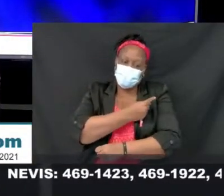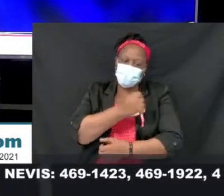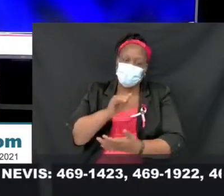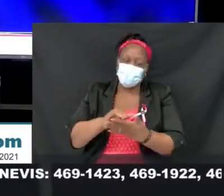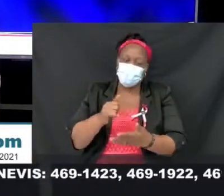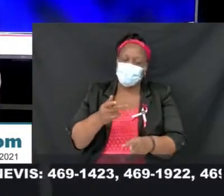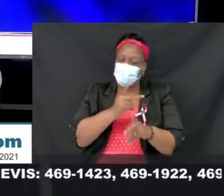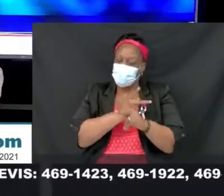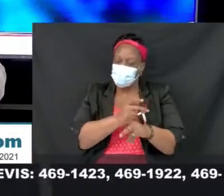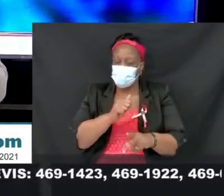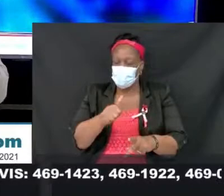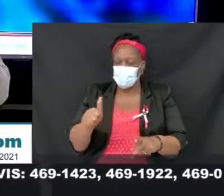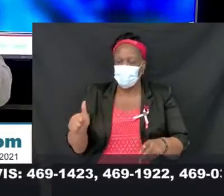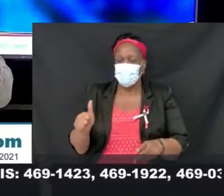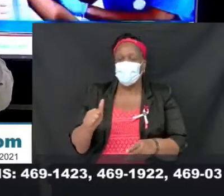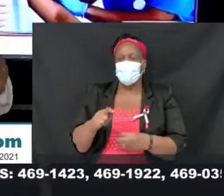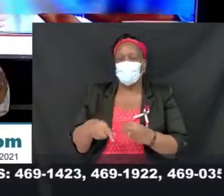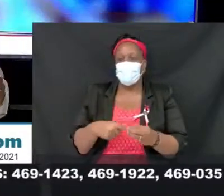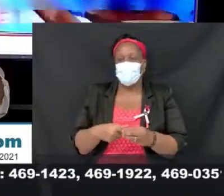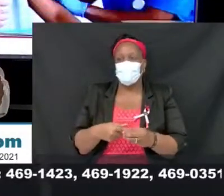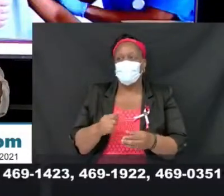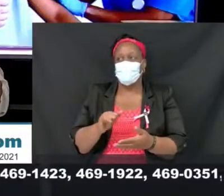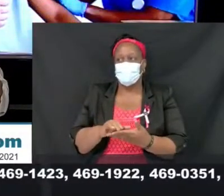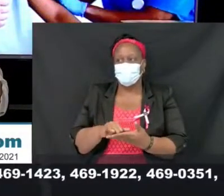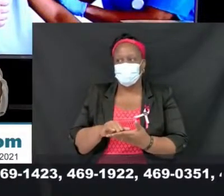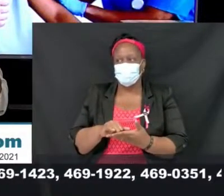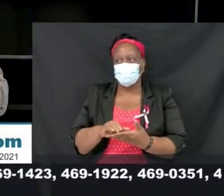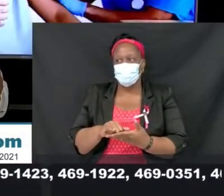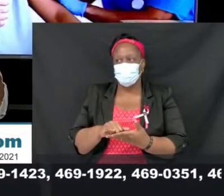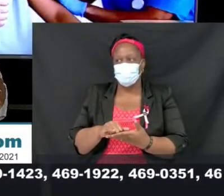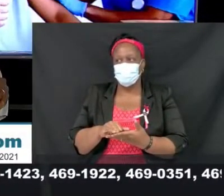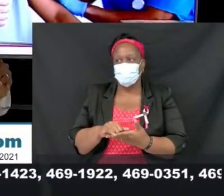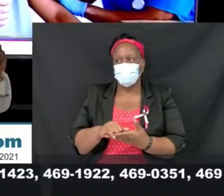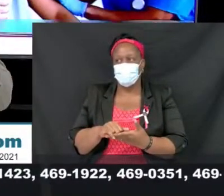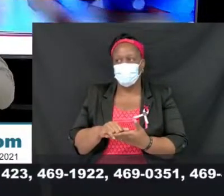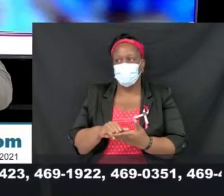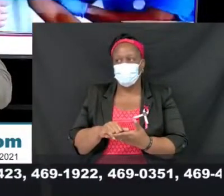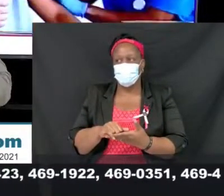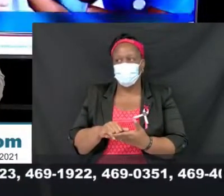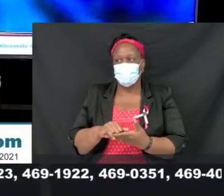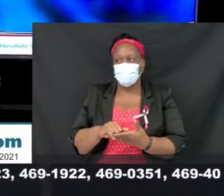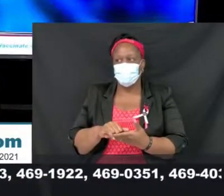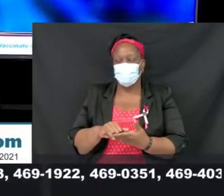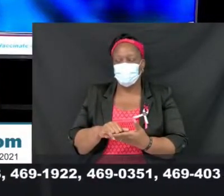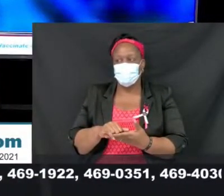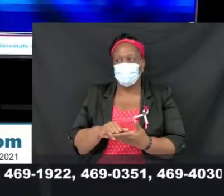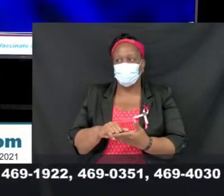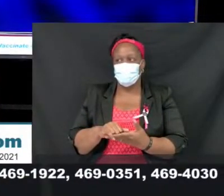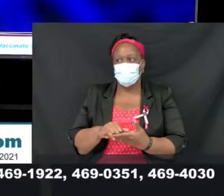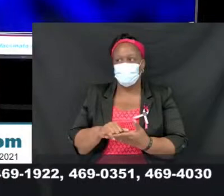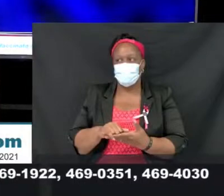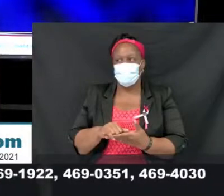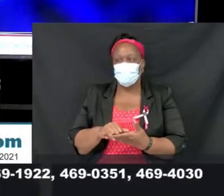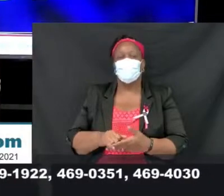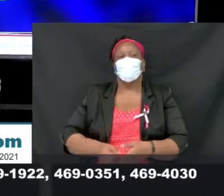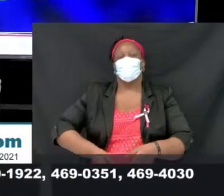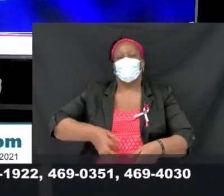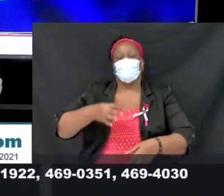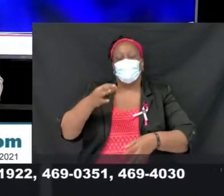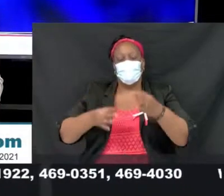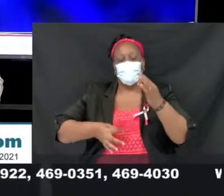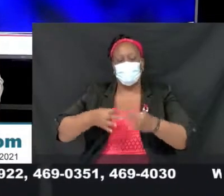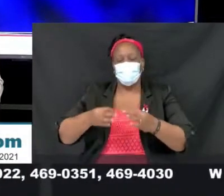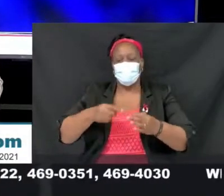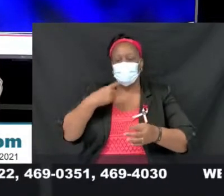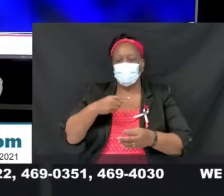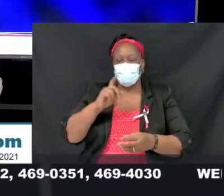Three, if mandating the vaccine versus voluntarily asking persons to come